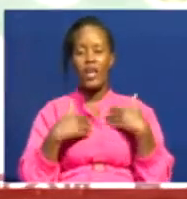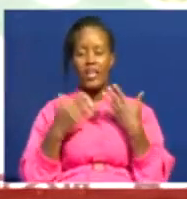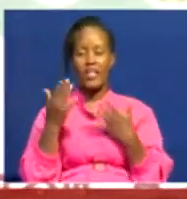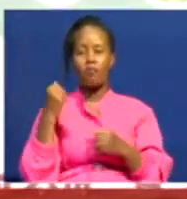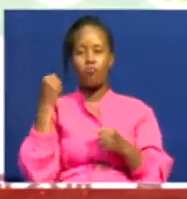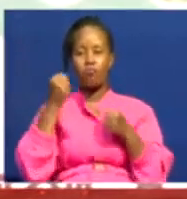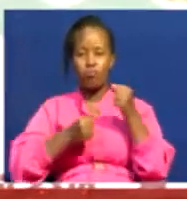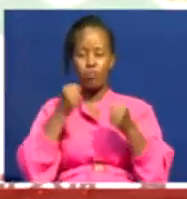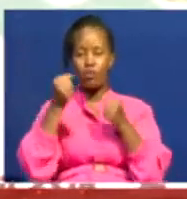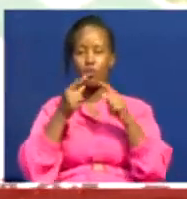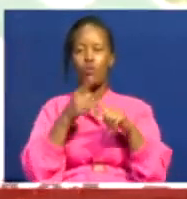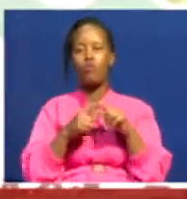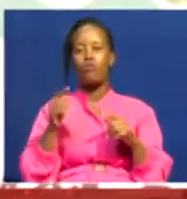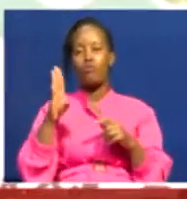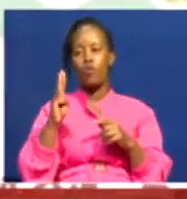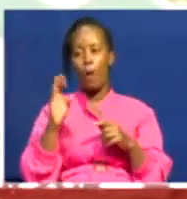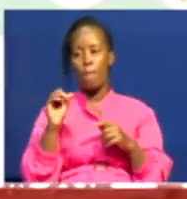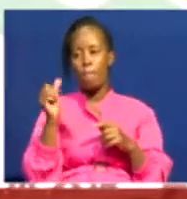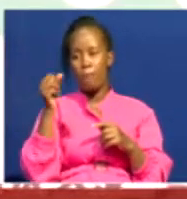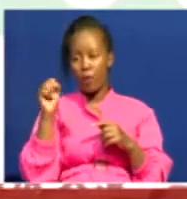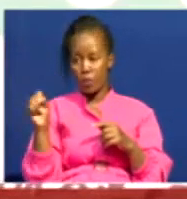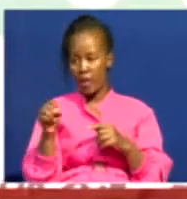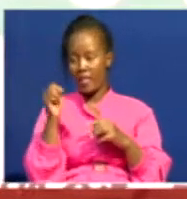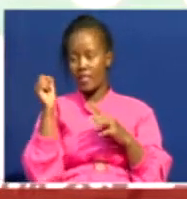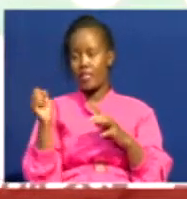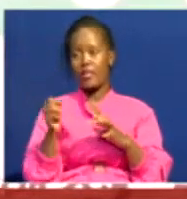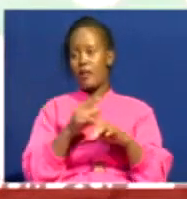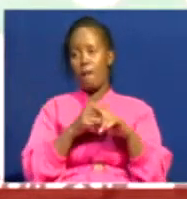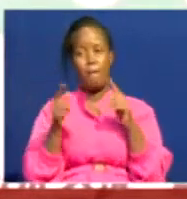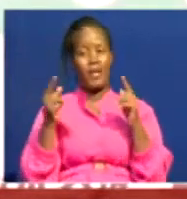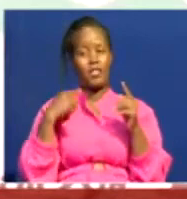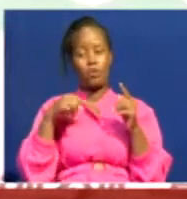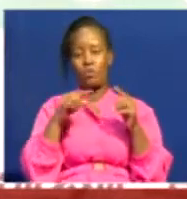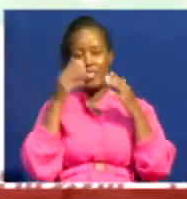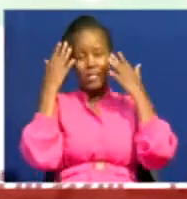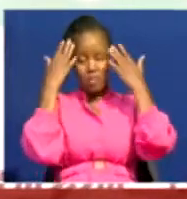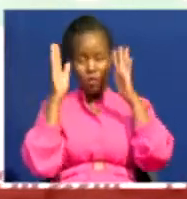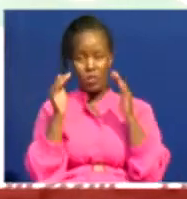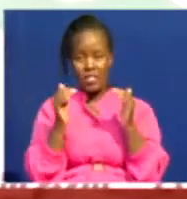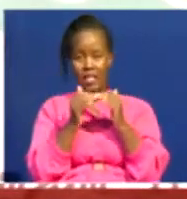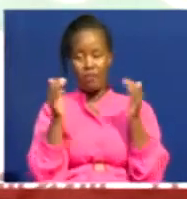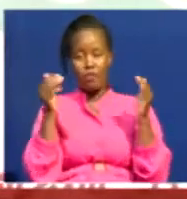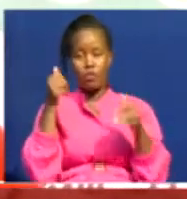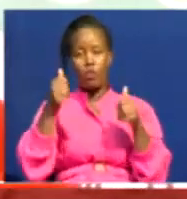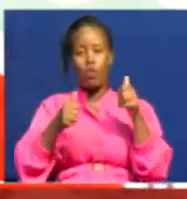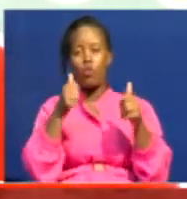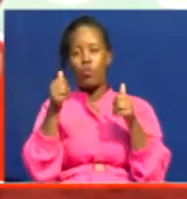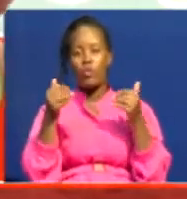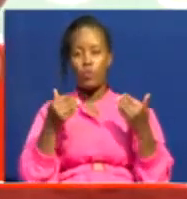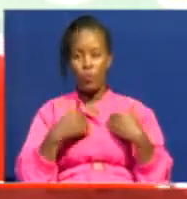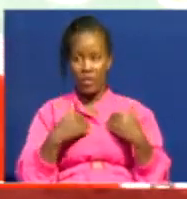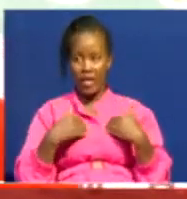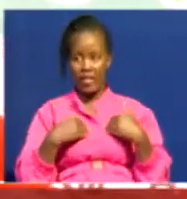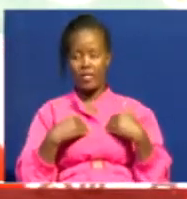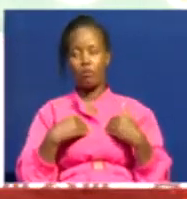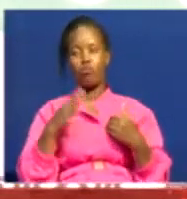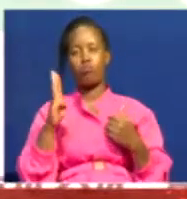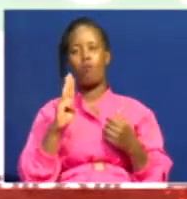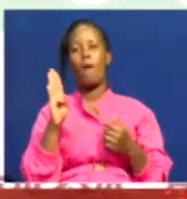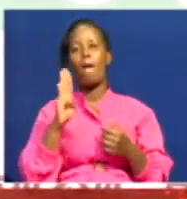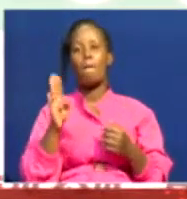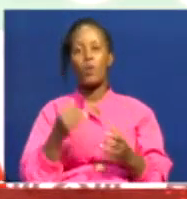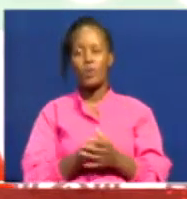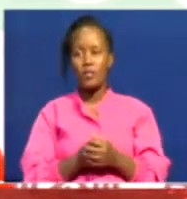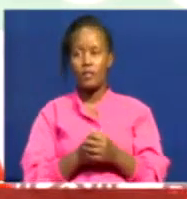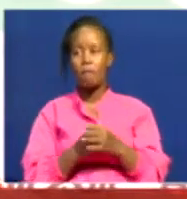also of the same level. But due to the fact that they didn't organize our level, they were relegated now to bronze. So you